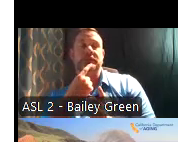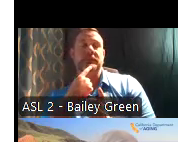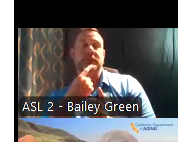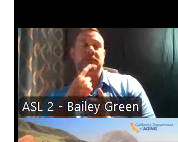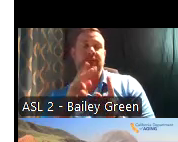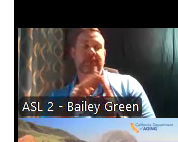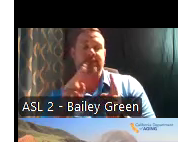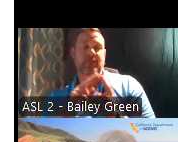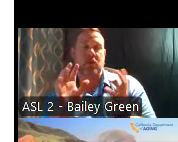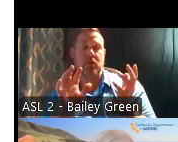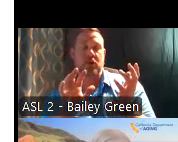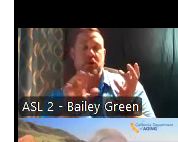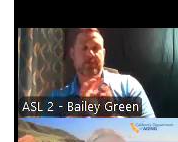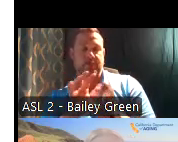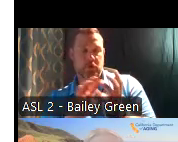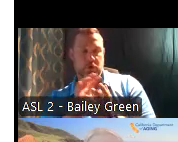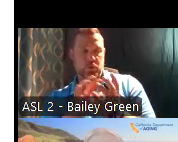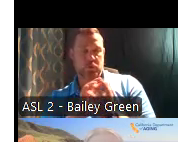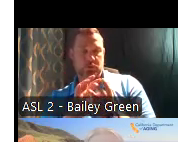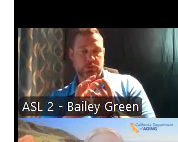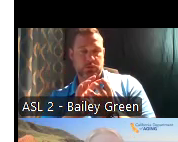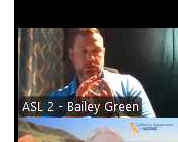very confusing that the